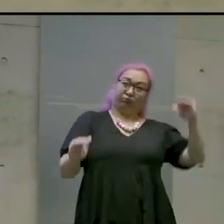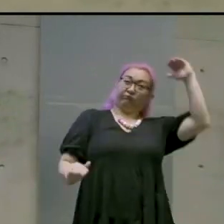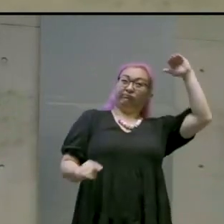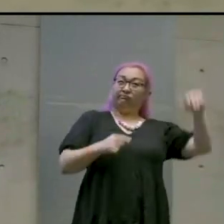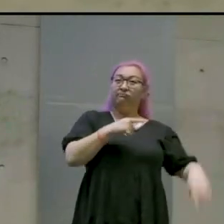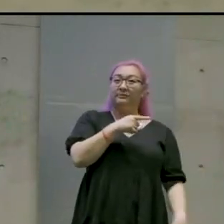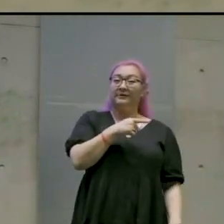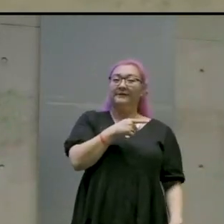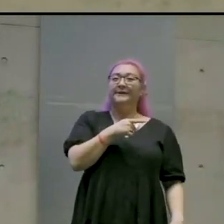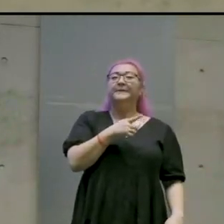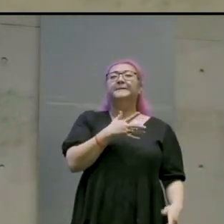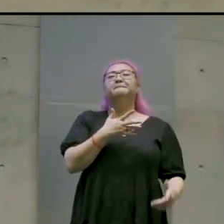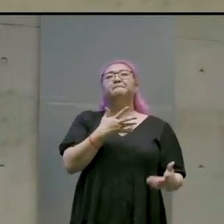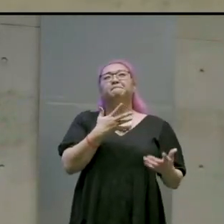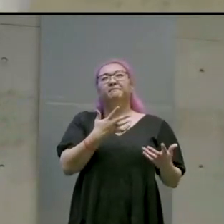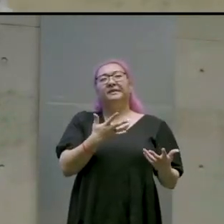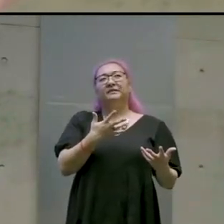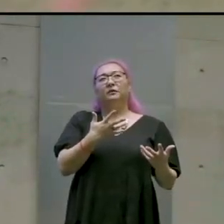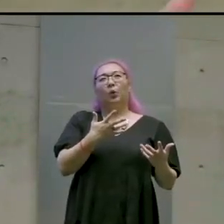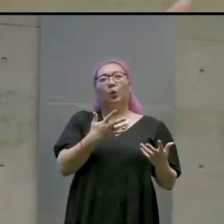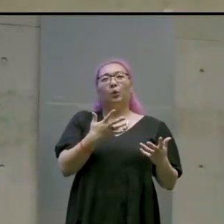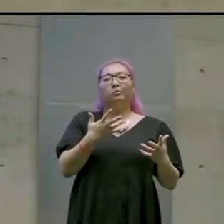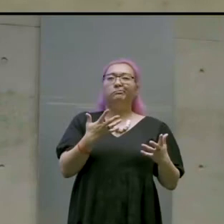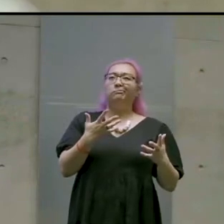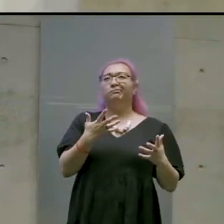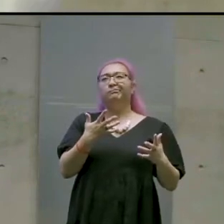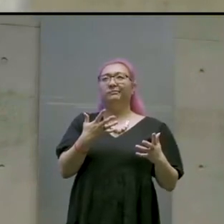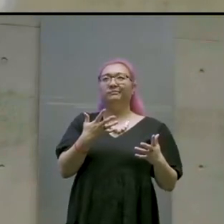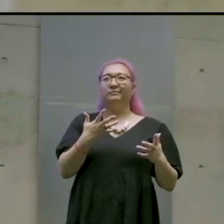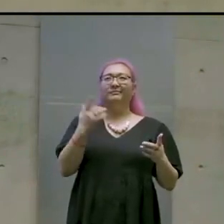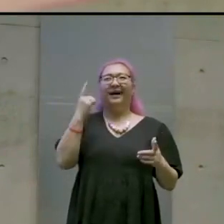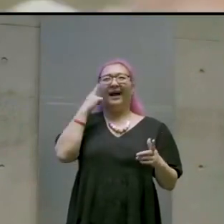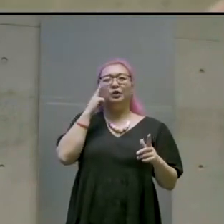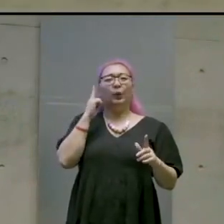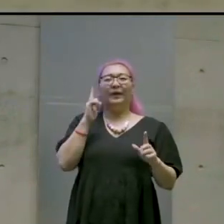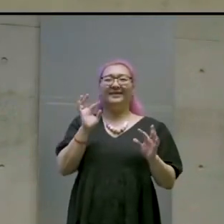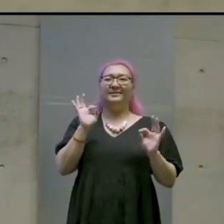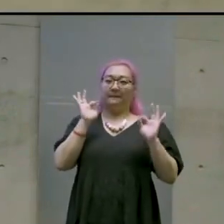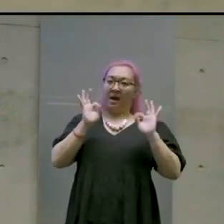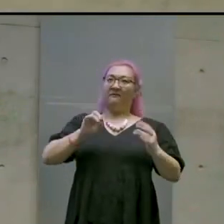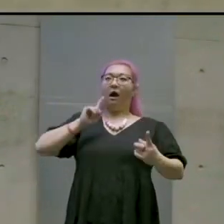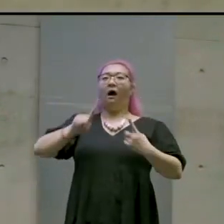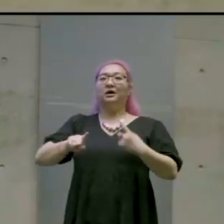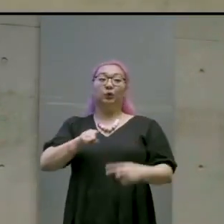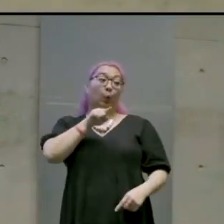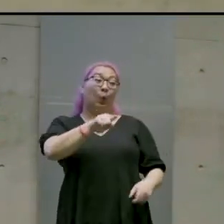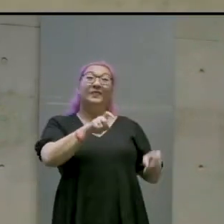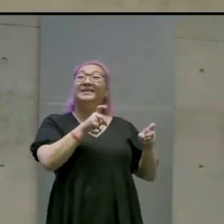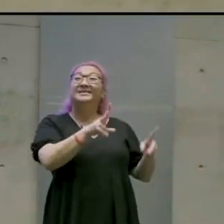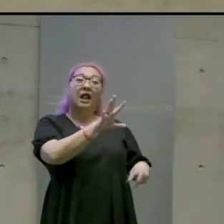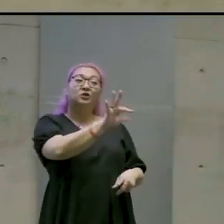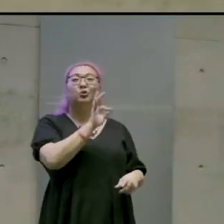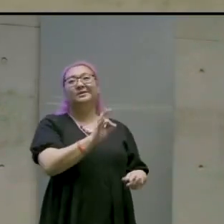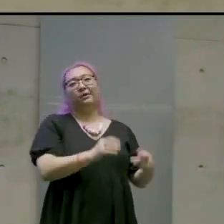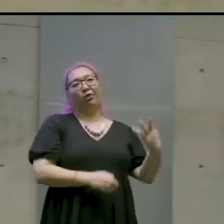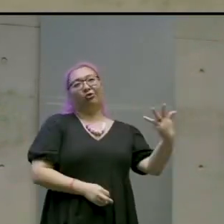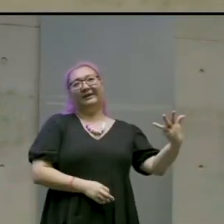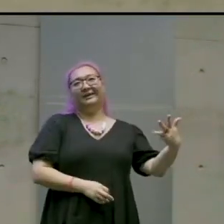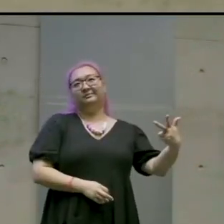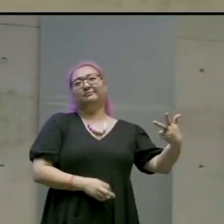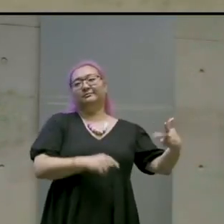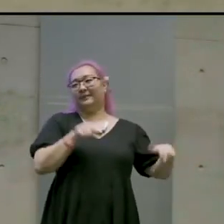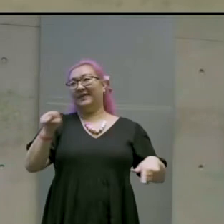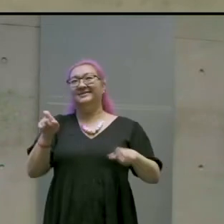a perfect answer for like, if it's this style choice, you should have 3, and if it's that style choice, there's 10. There's no rules here.